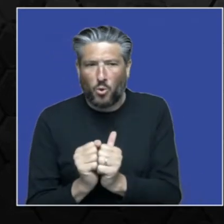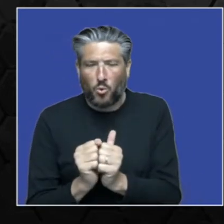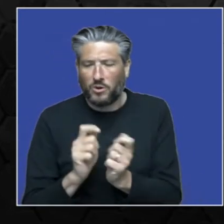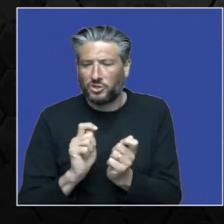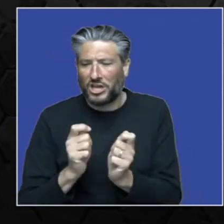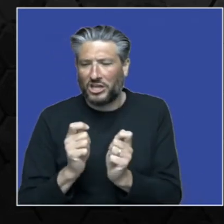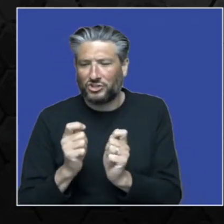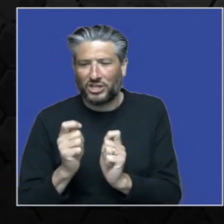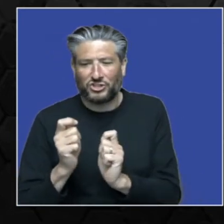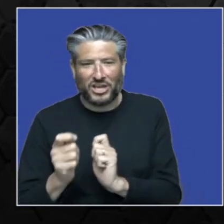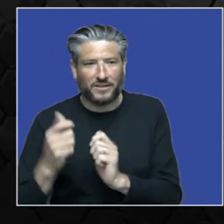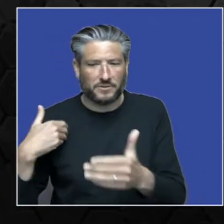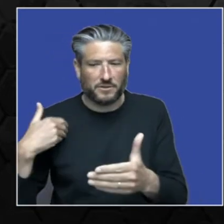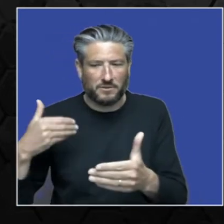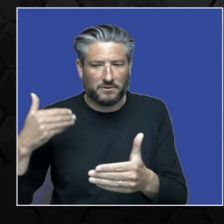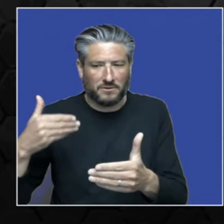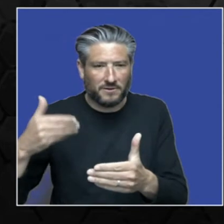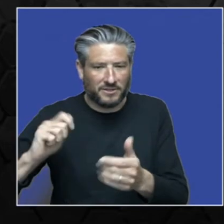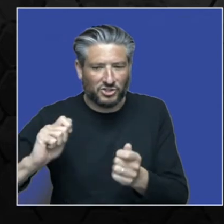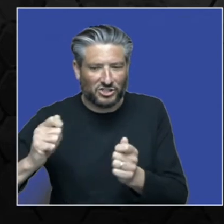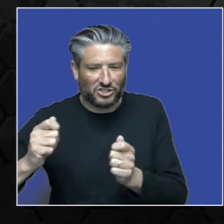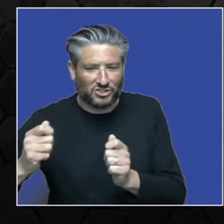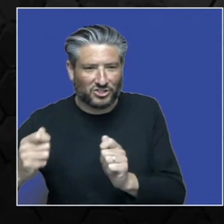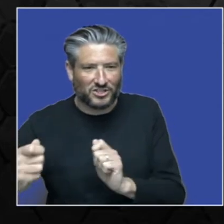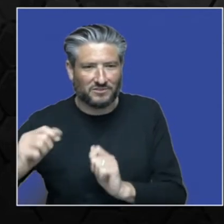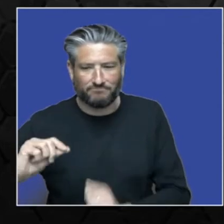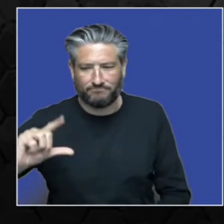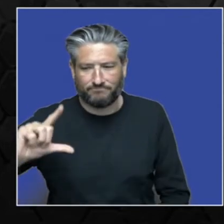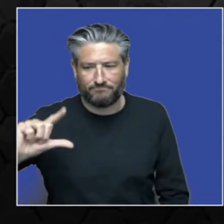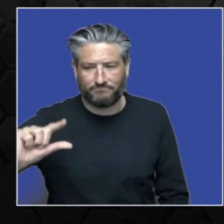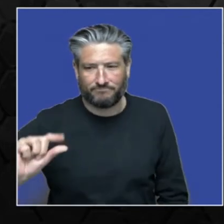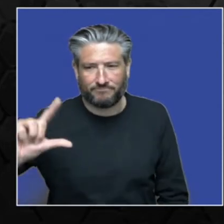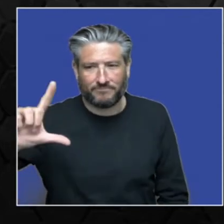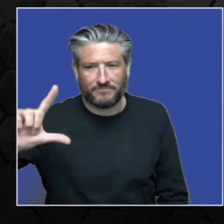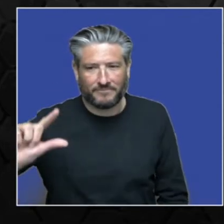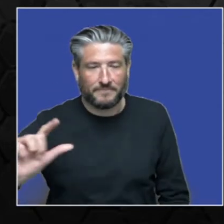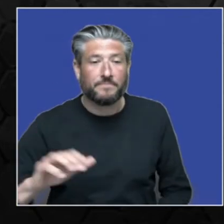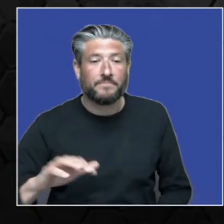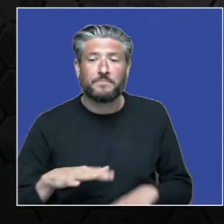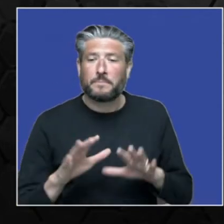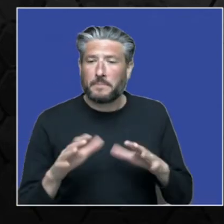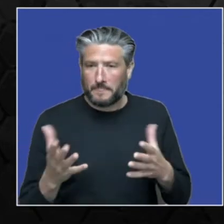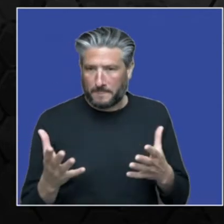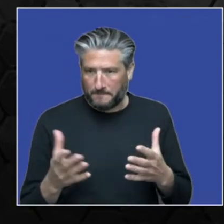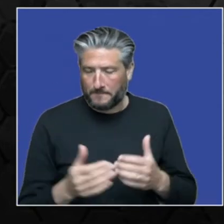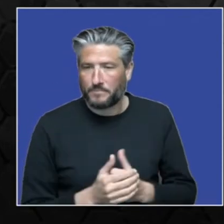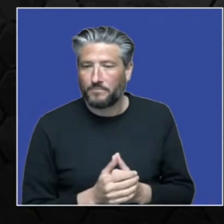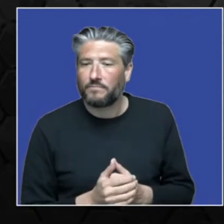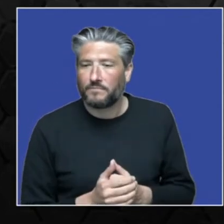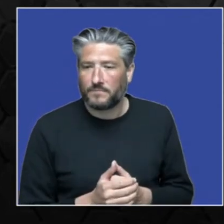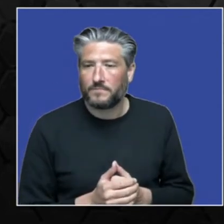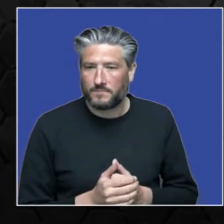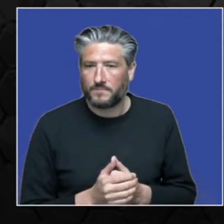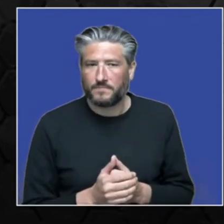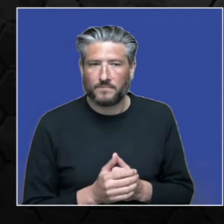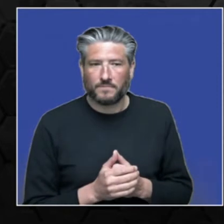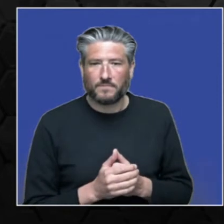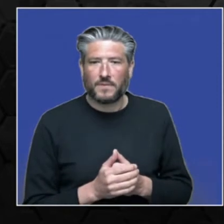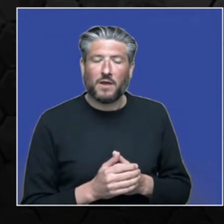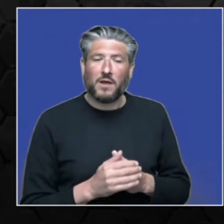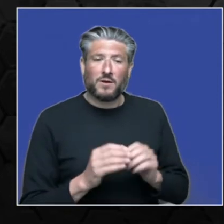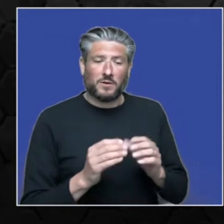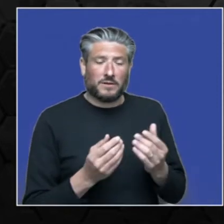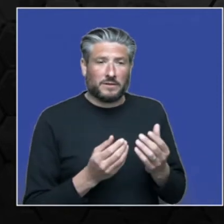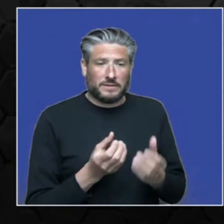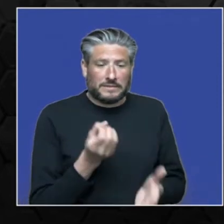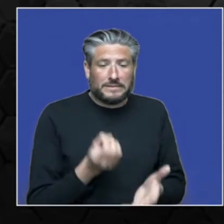a similarity clustering algorithm. Divides the data into multiple groups by determining the